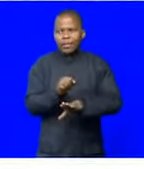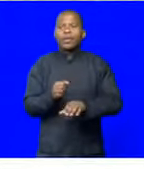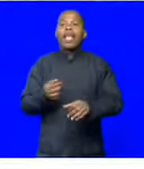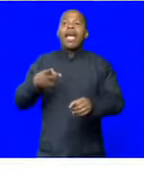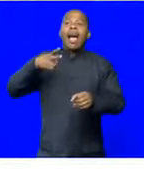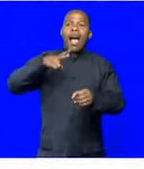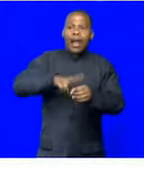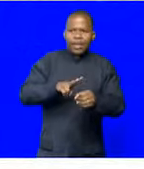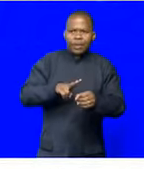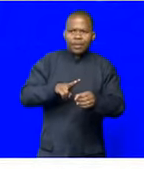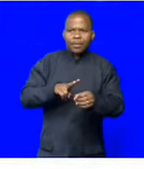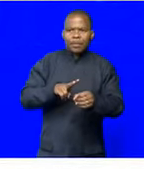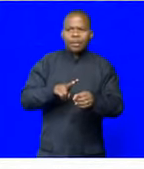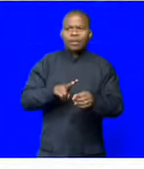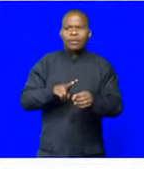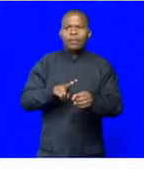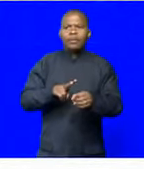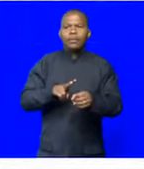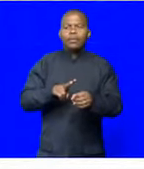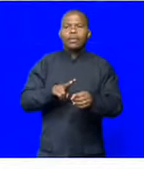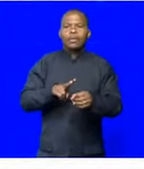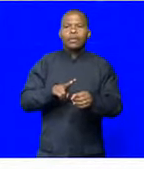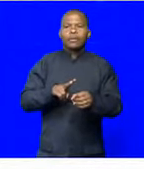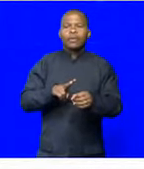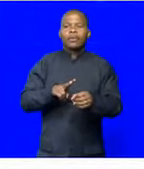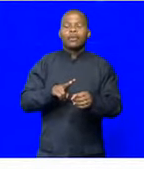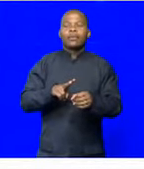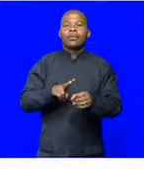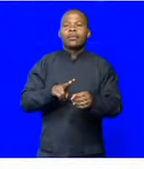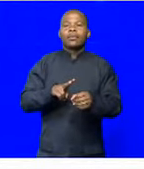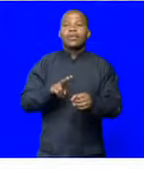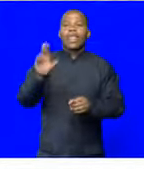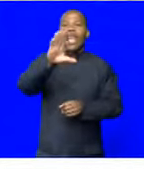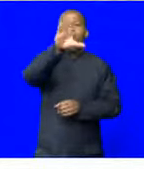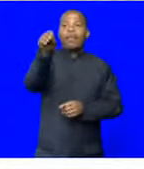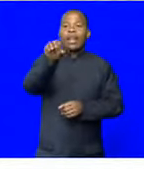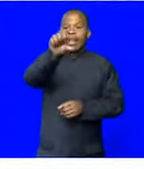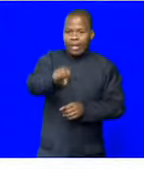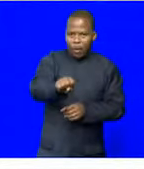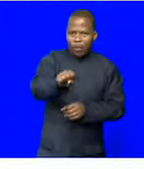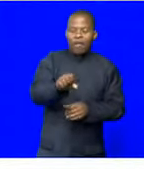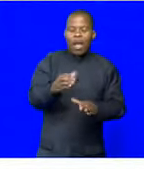with the South African parts, the SADC in general, especially Swaziland, has really given us